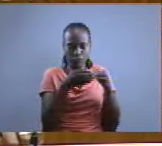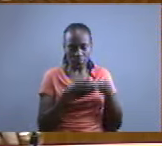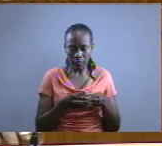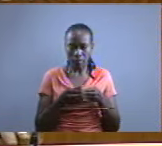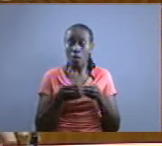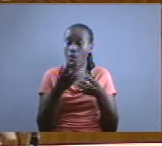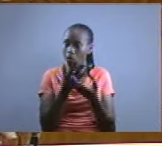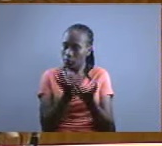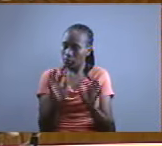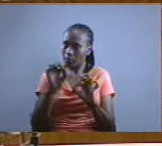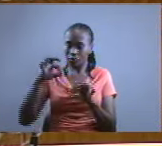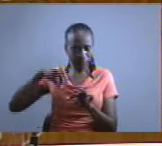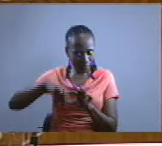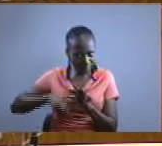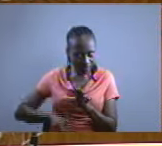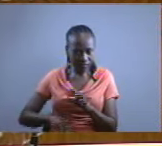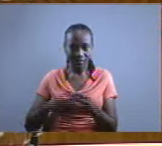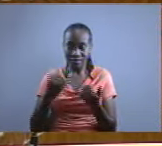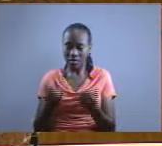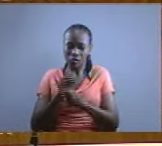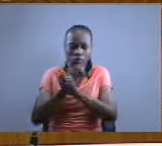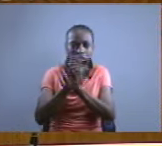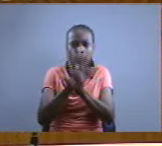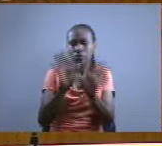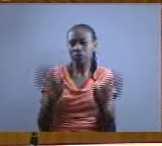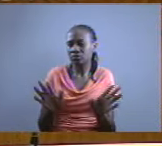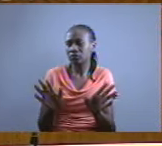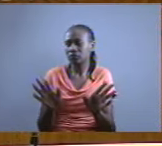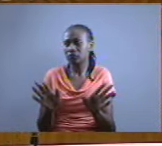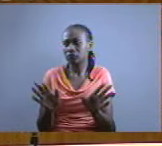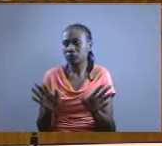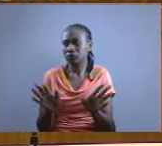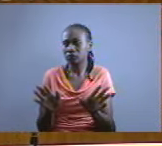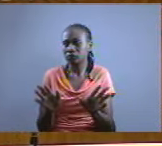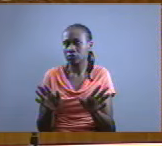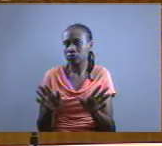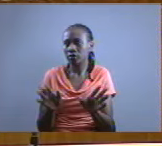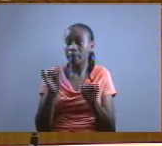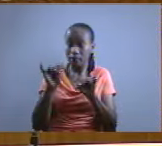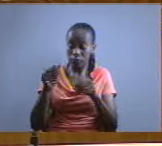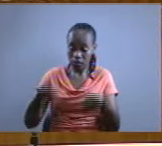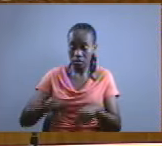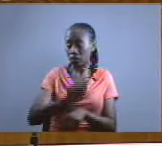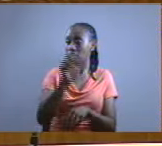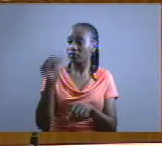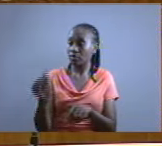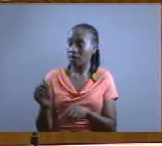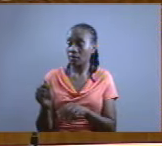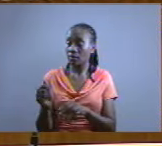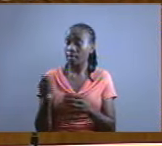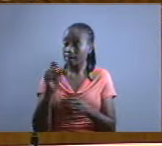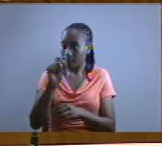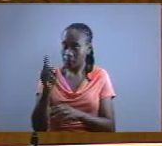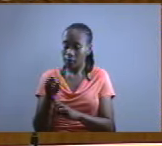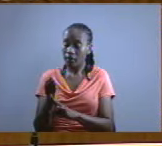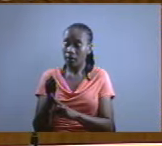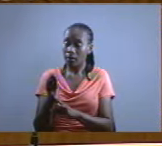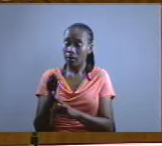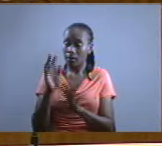of affirmative action, are now clarified and limited to persons who were citizens of South Africa before the democratic